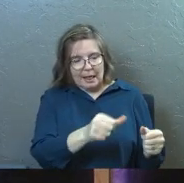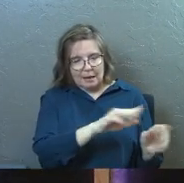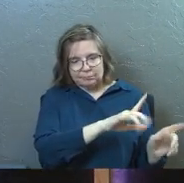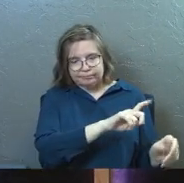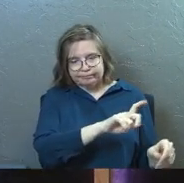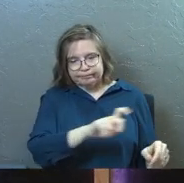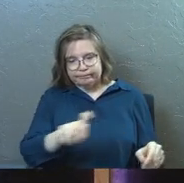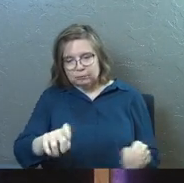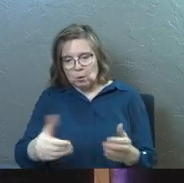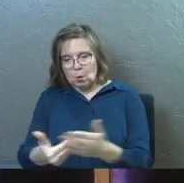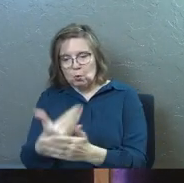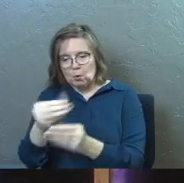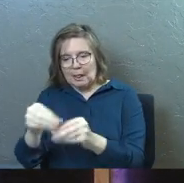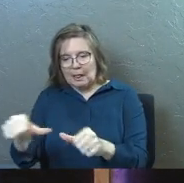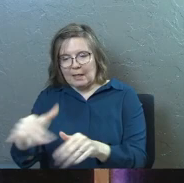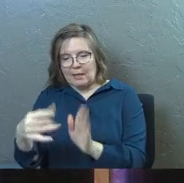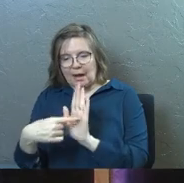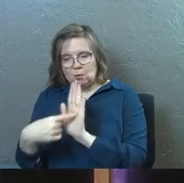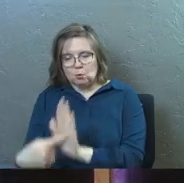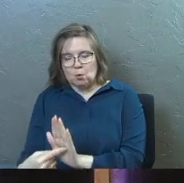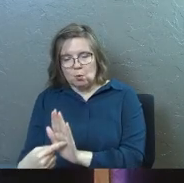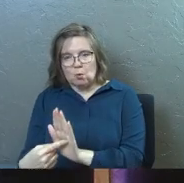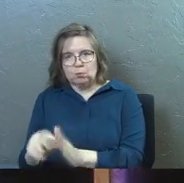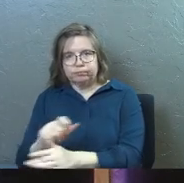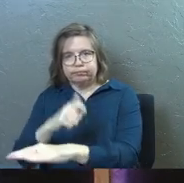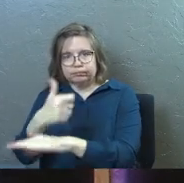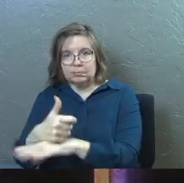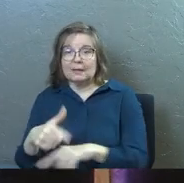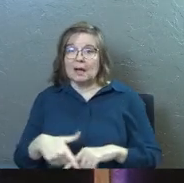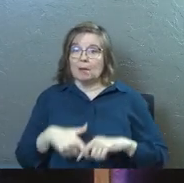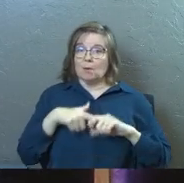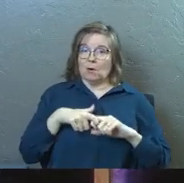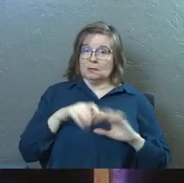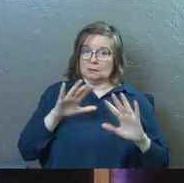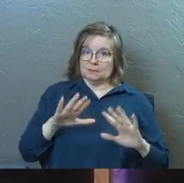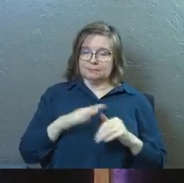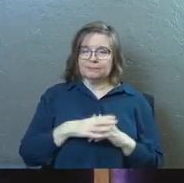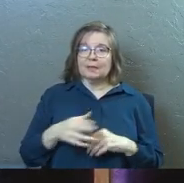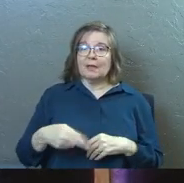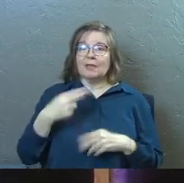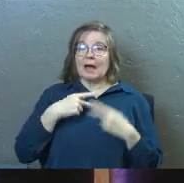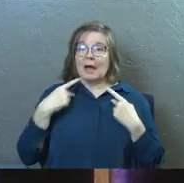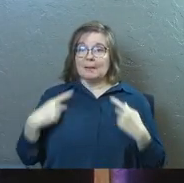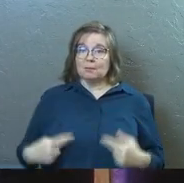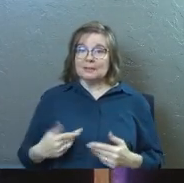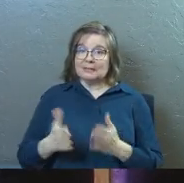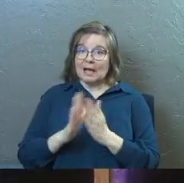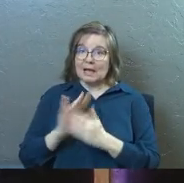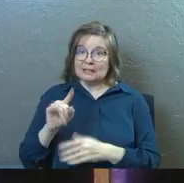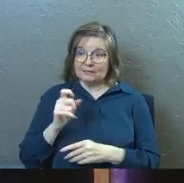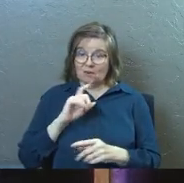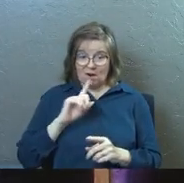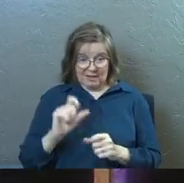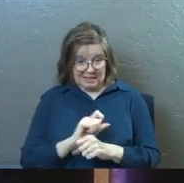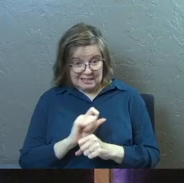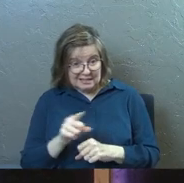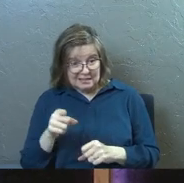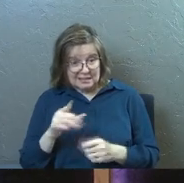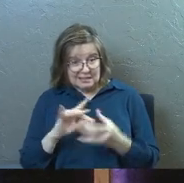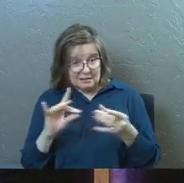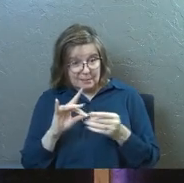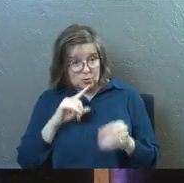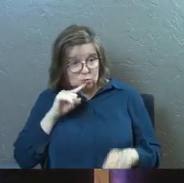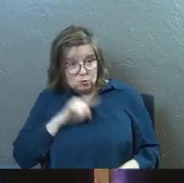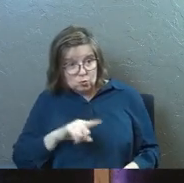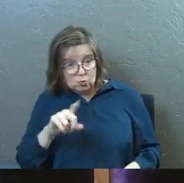come into the land that I will show you. Now just pause right there. The high priest asked Stephen, are these accusations